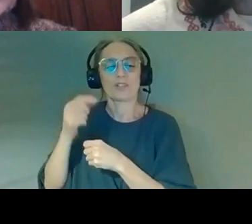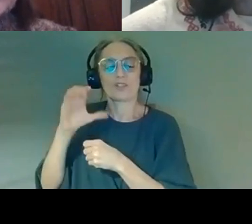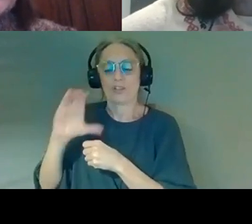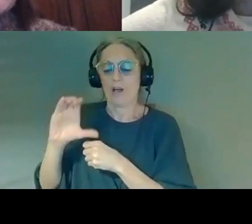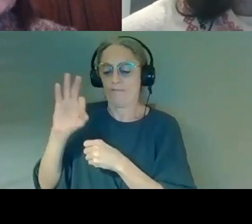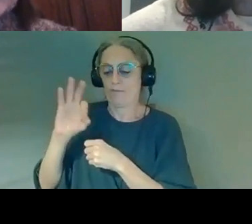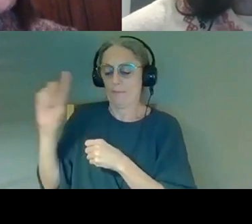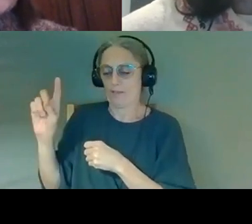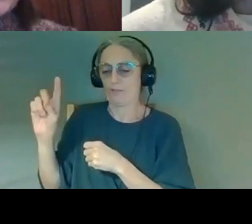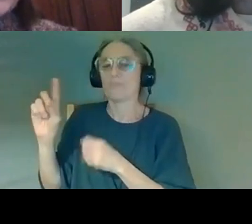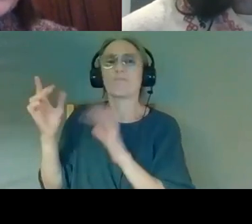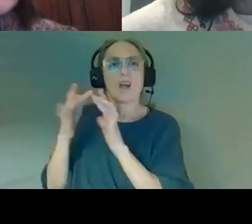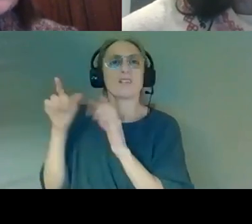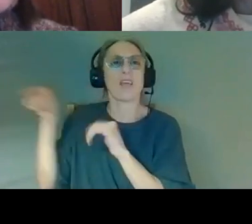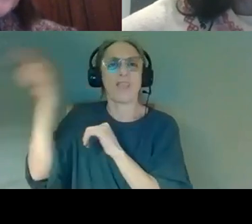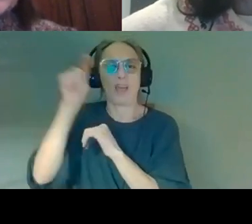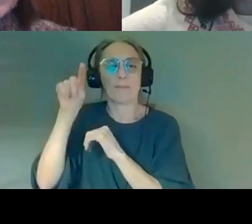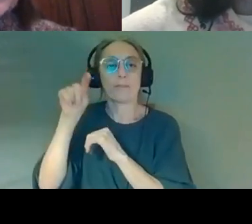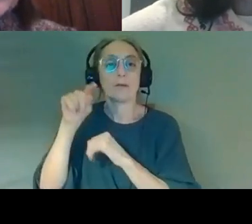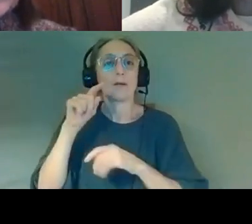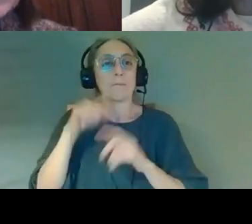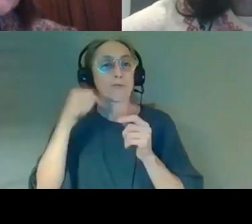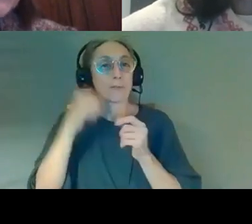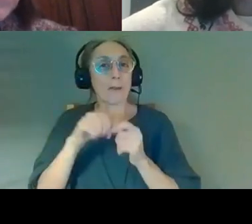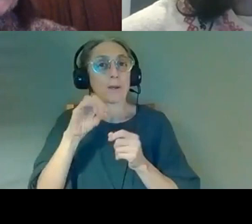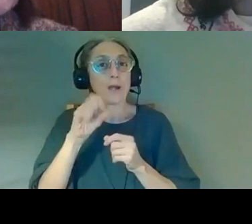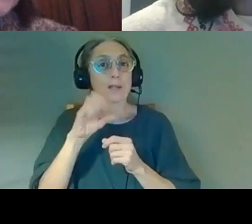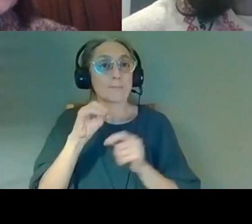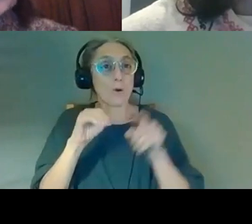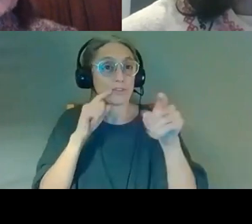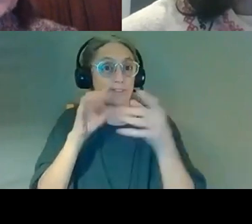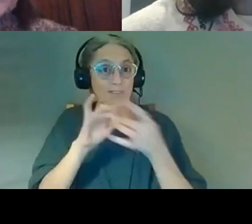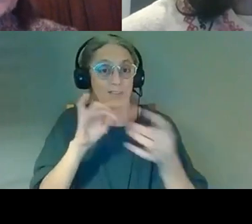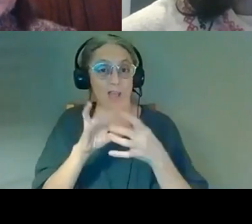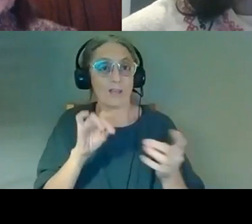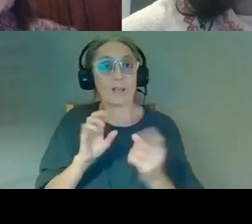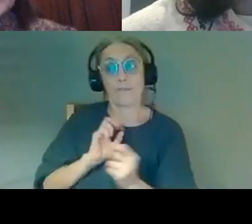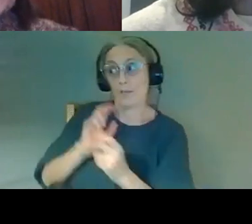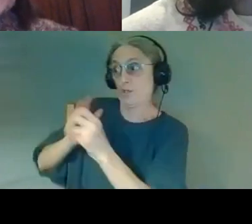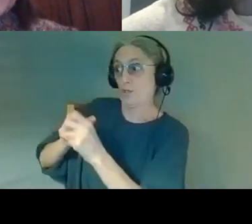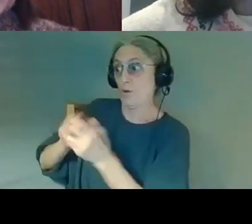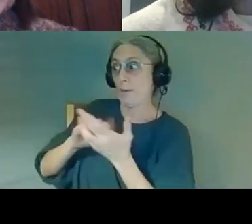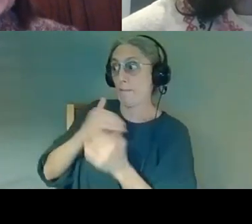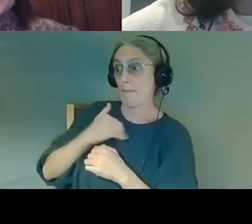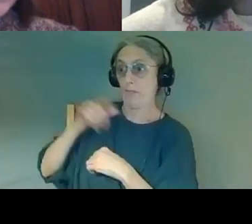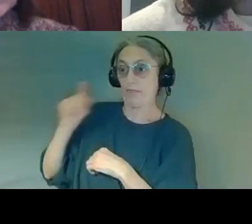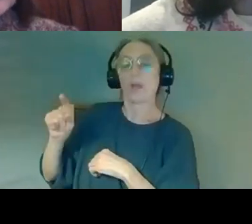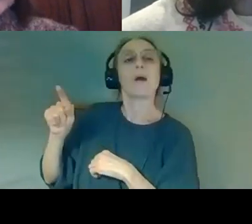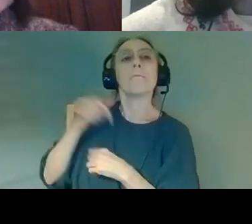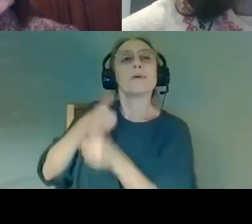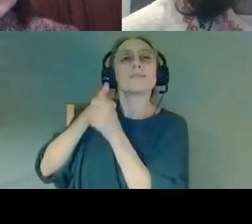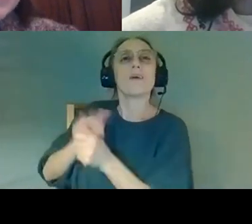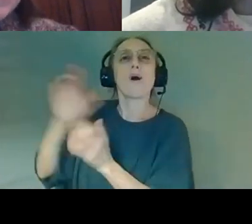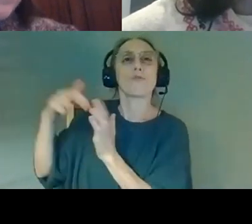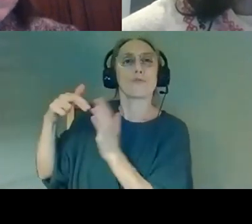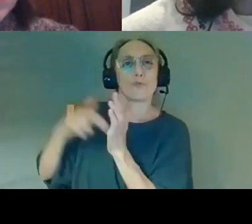out, there are rules and expectations that go along with membership. But if people just want to start their